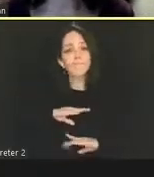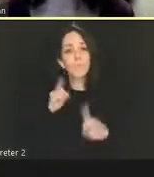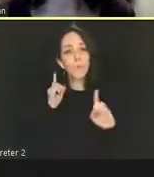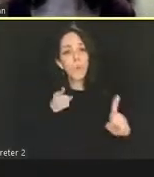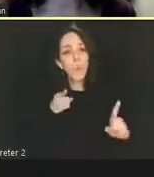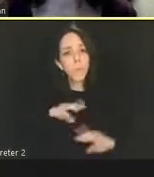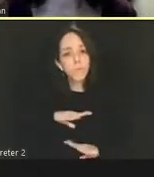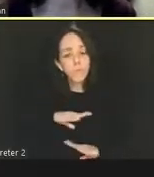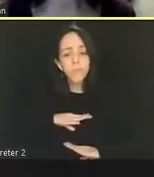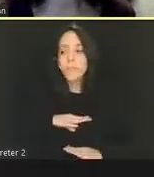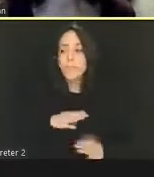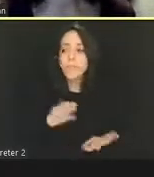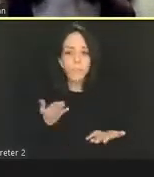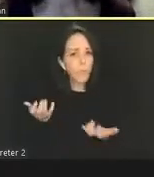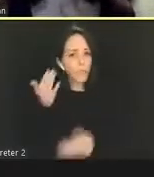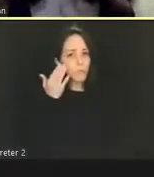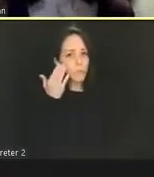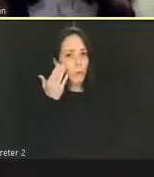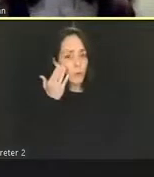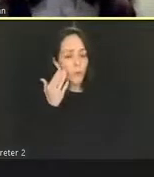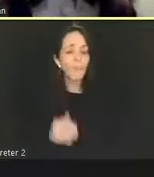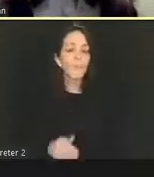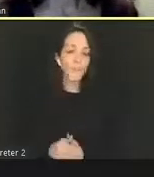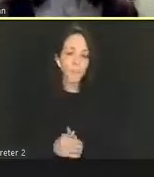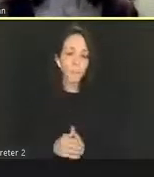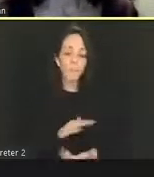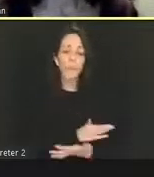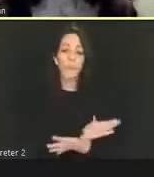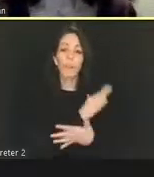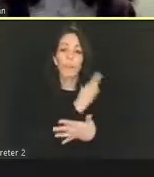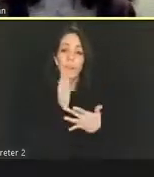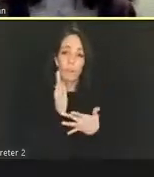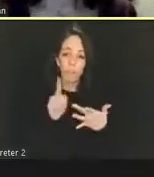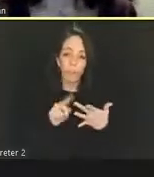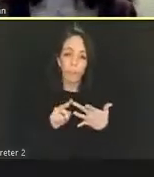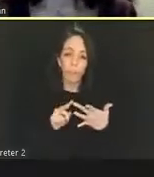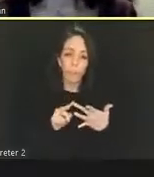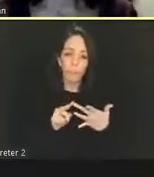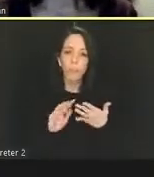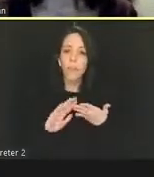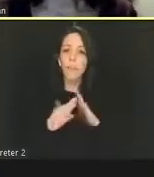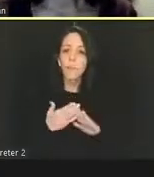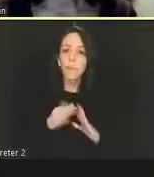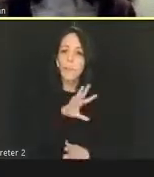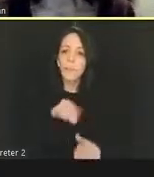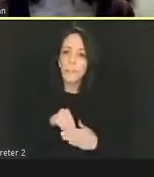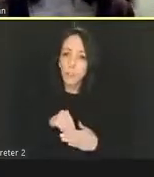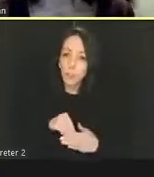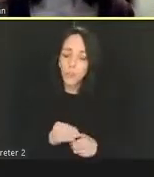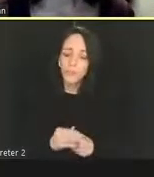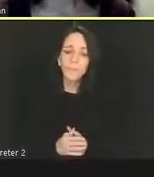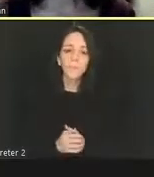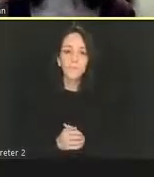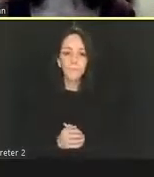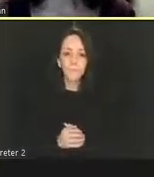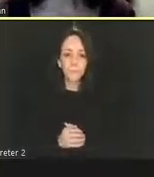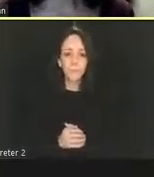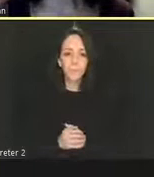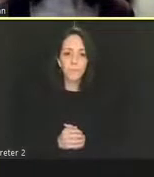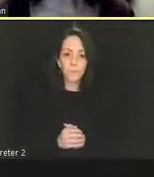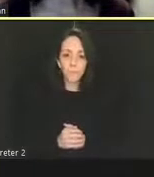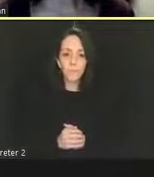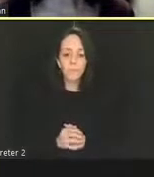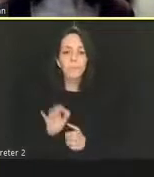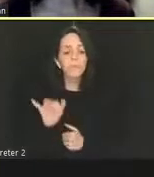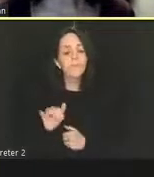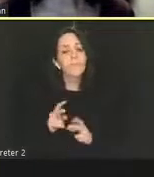our services. The third strategy is community engagement. It is extremely